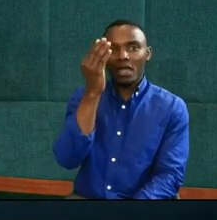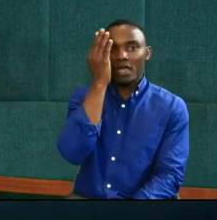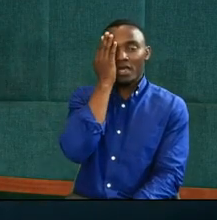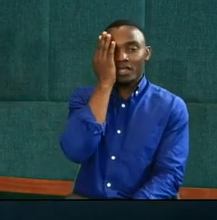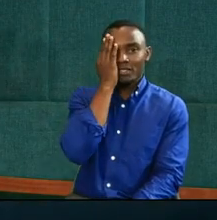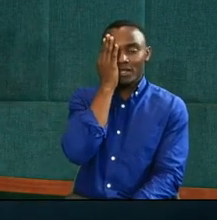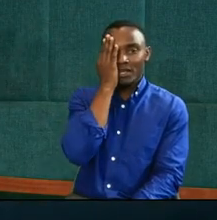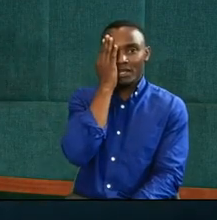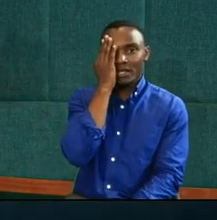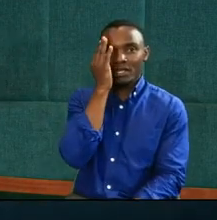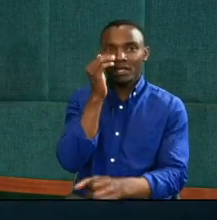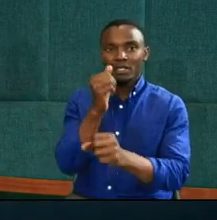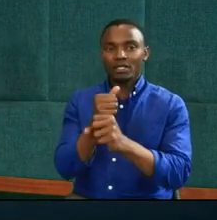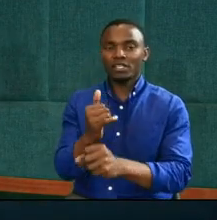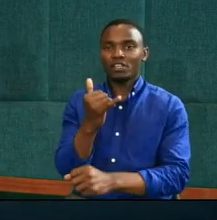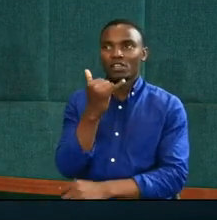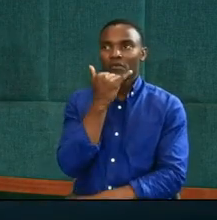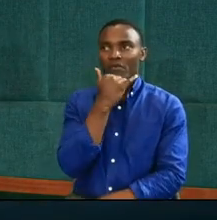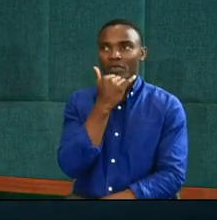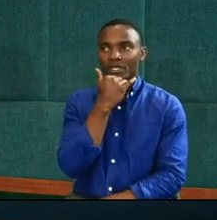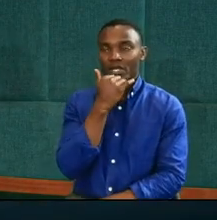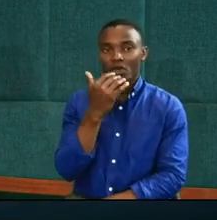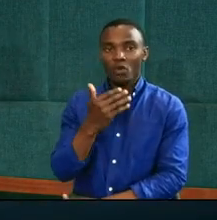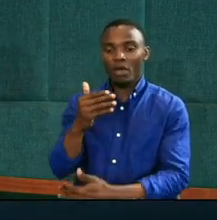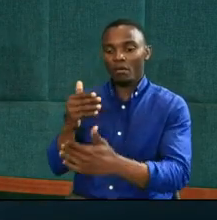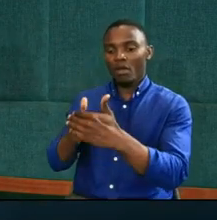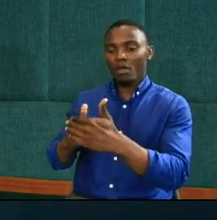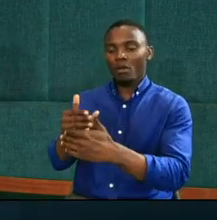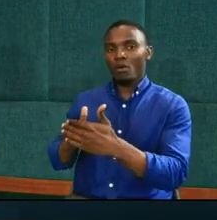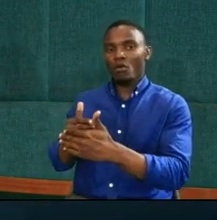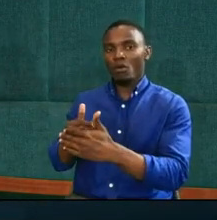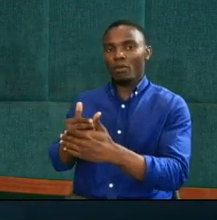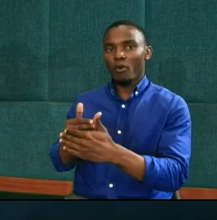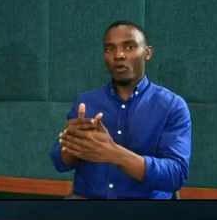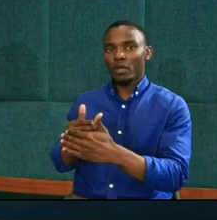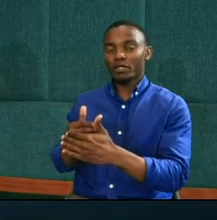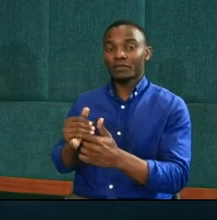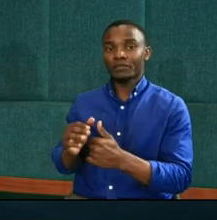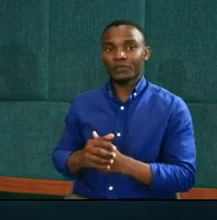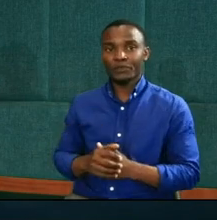blundered on the borders. The